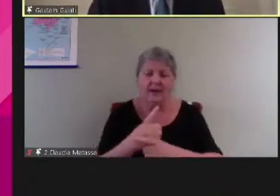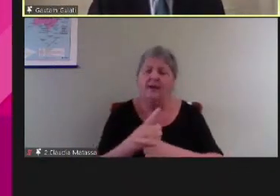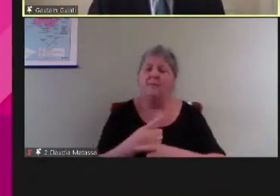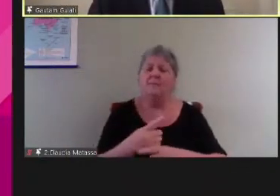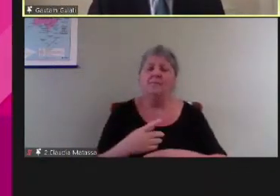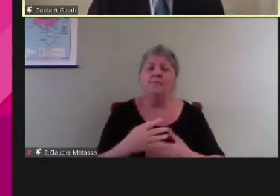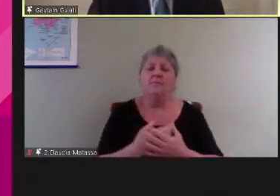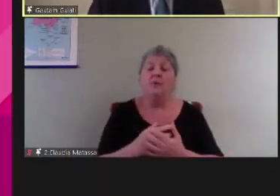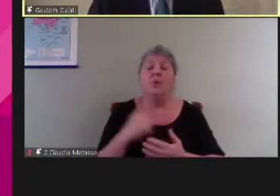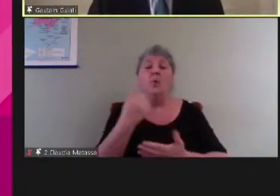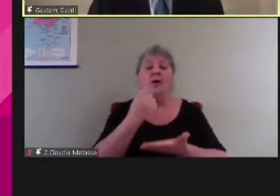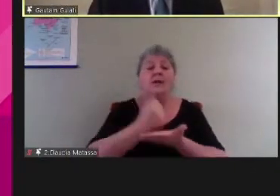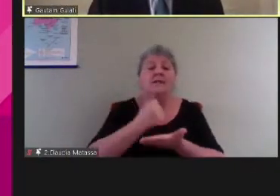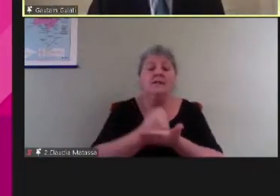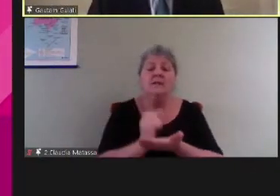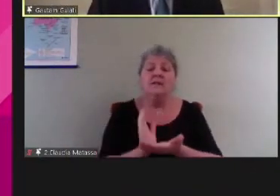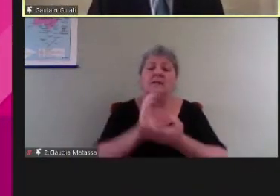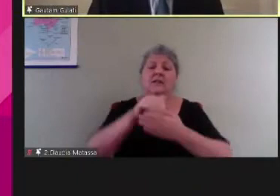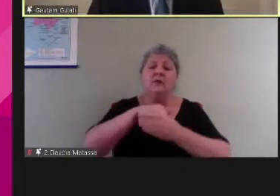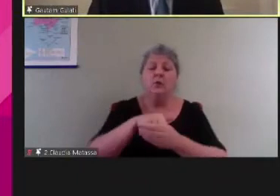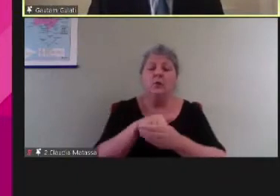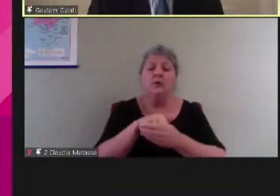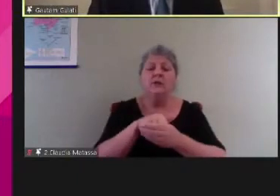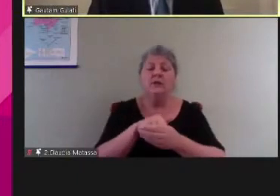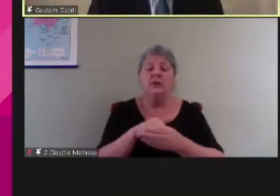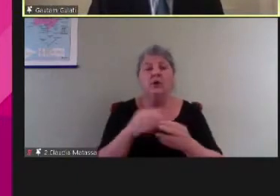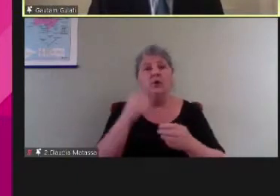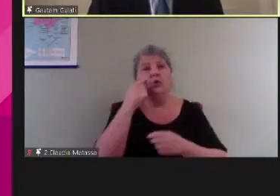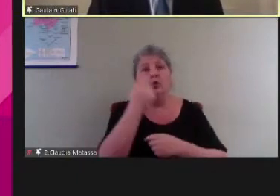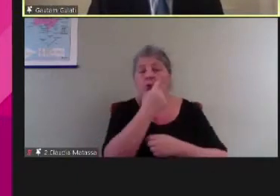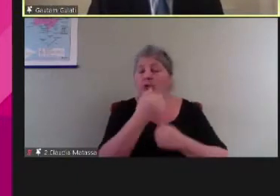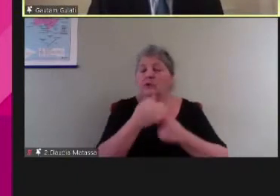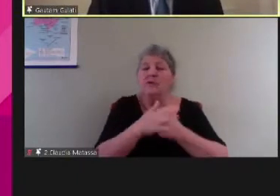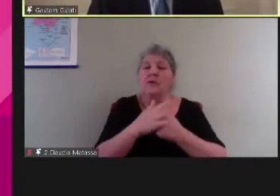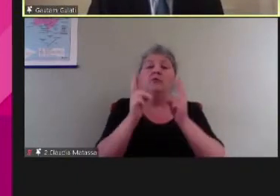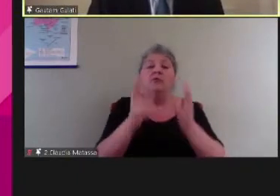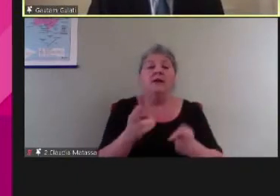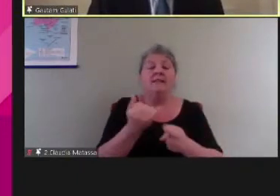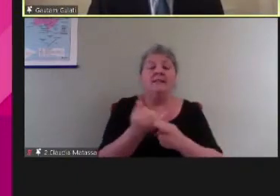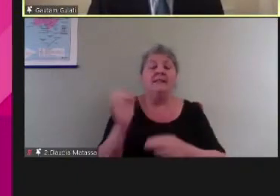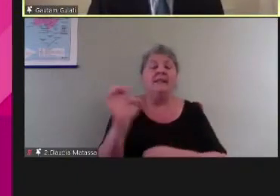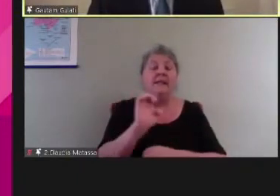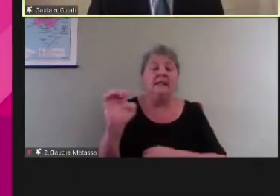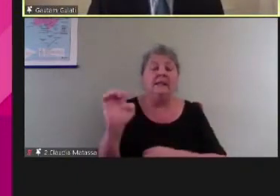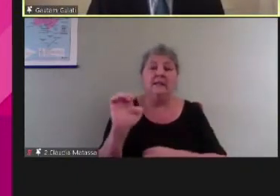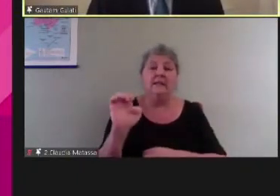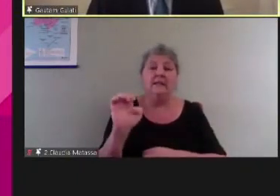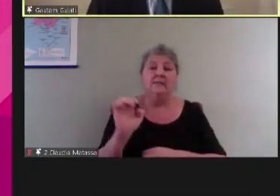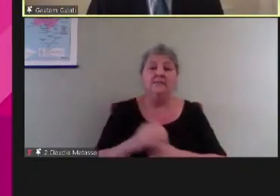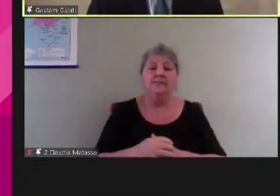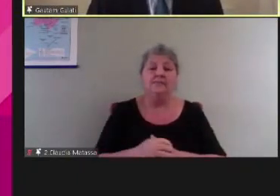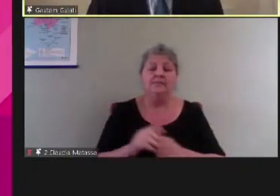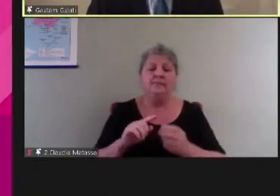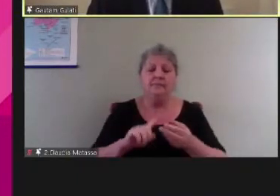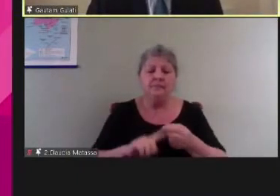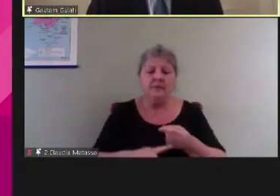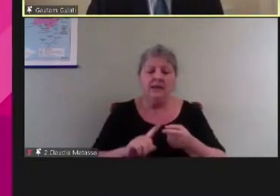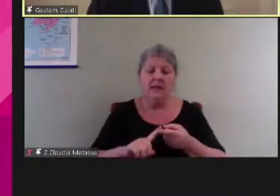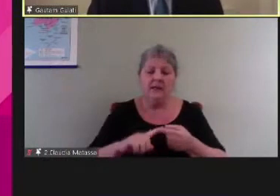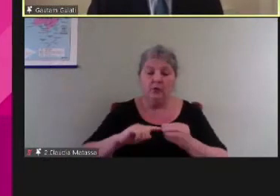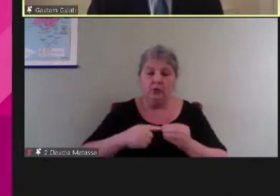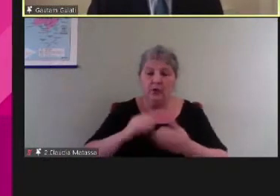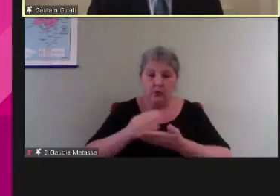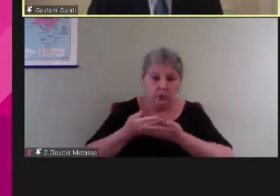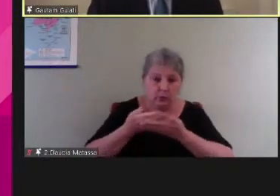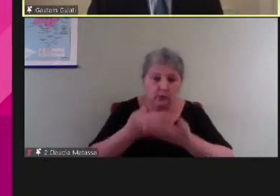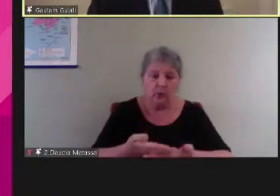One study included looked at the notice of rights in England and tried to propose